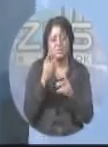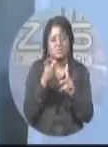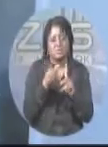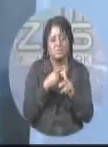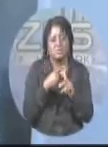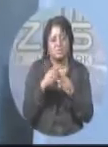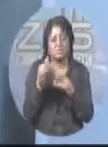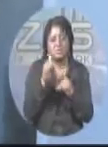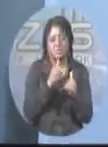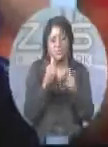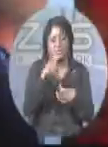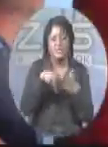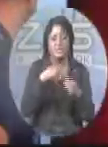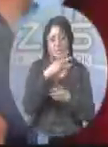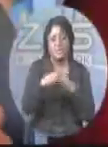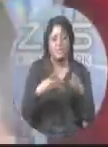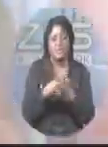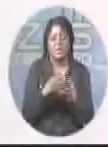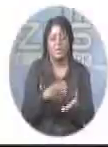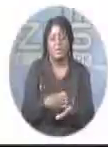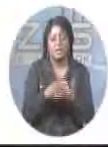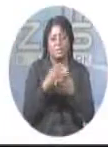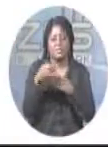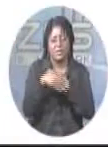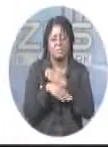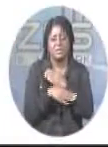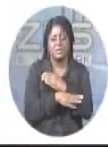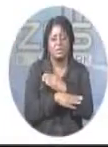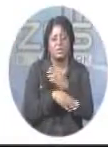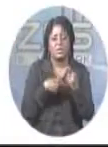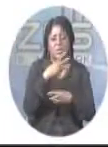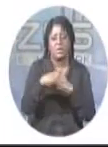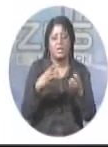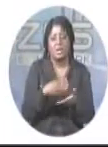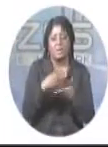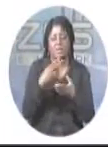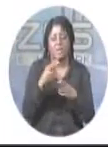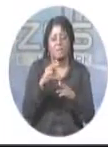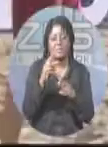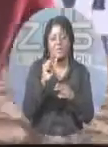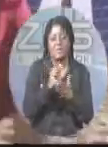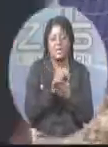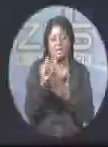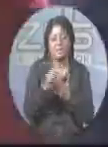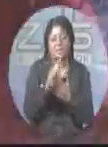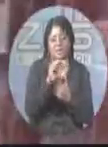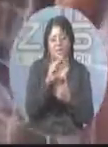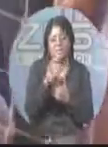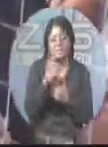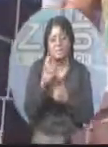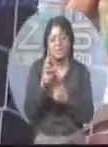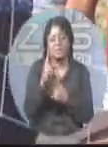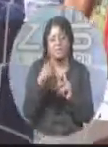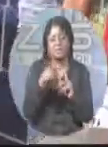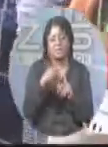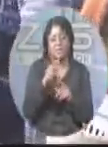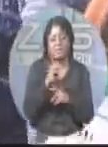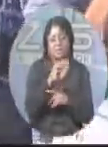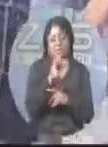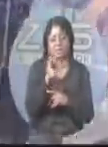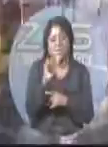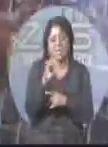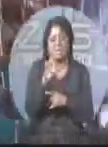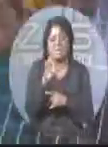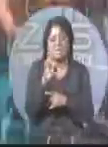to fight in the World Cup. The FIFA Beach Soccer World Cup will be held in the 242 April 27th through May 7th at the Malcolm Beach